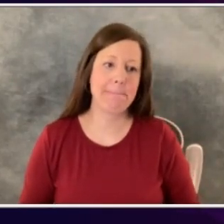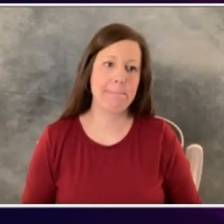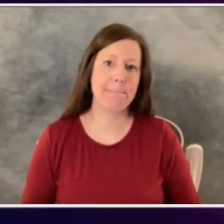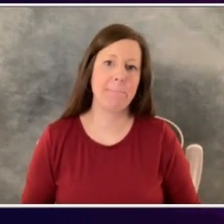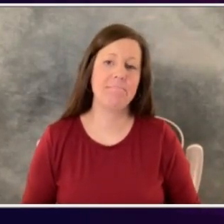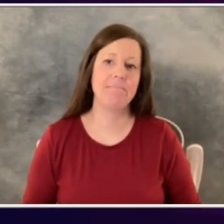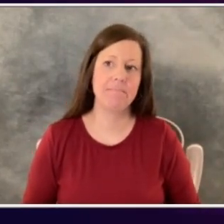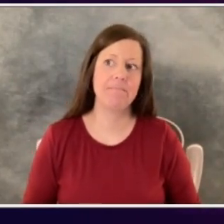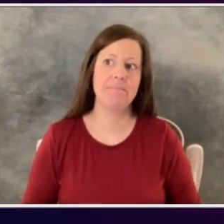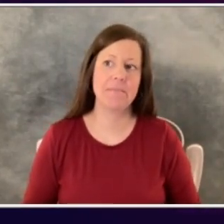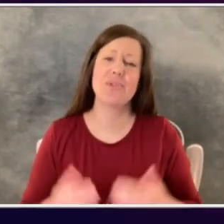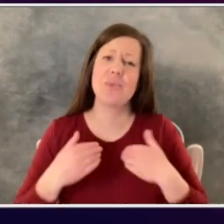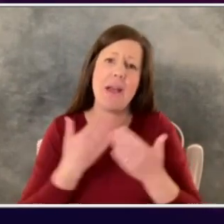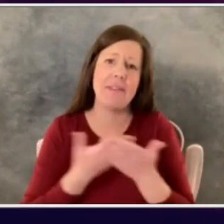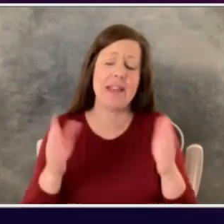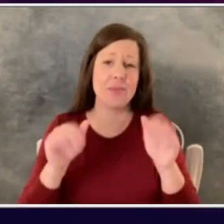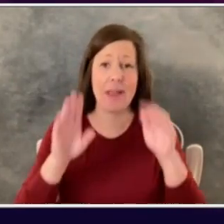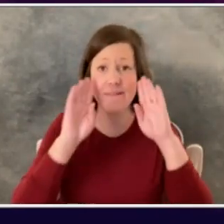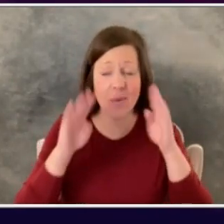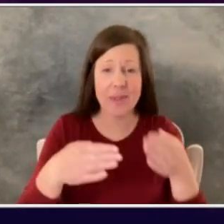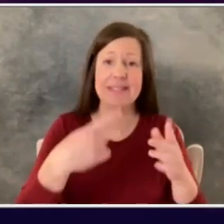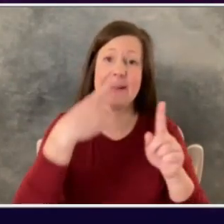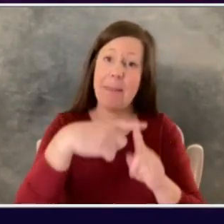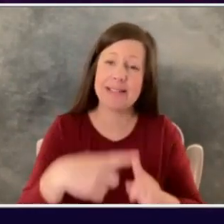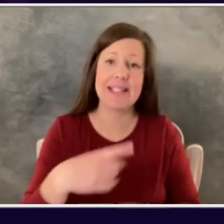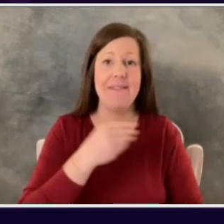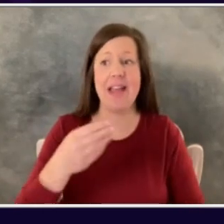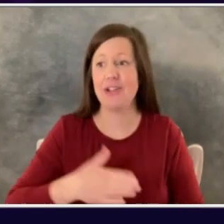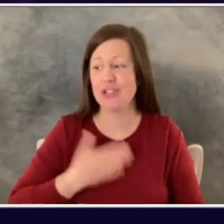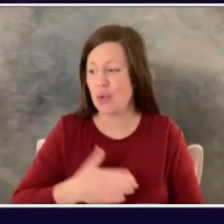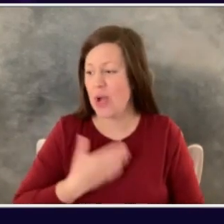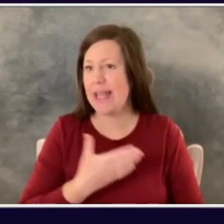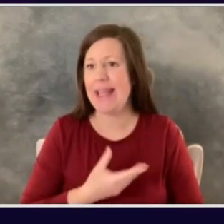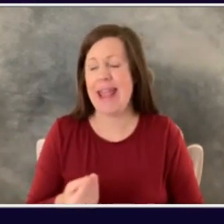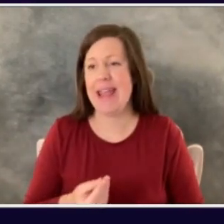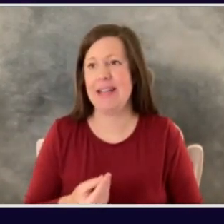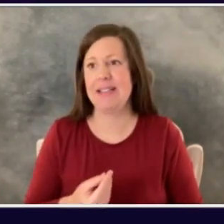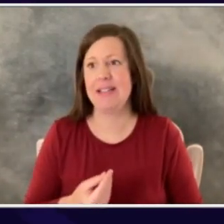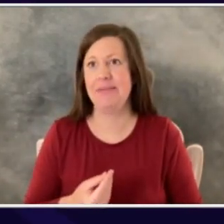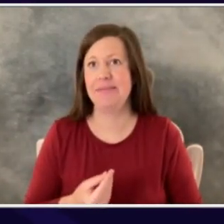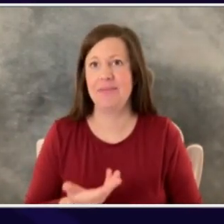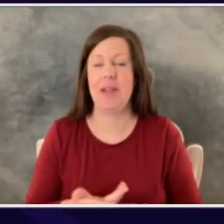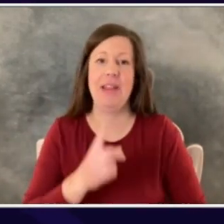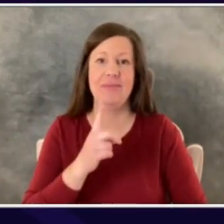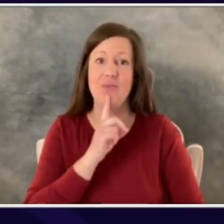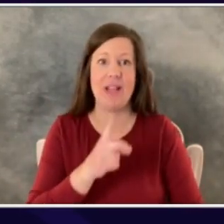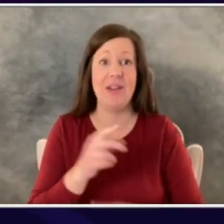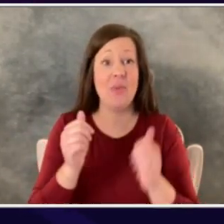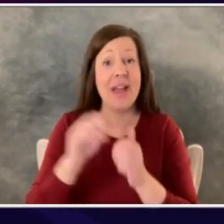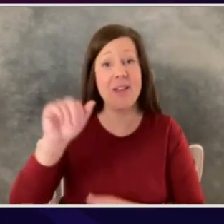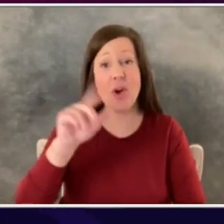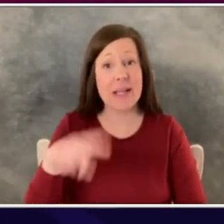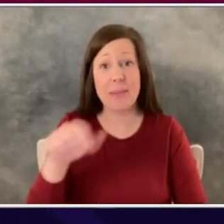can, focus on that are positive, and there's joy. And I think in the Alzheimer's, we're not talking really about the research,